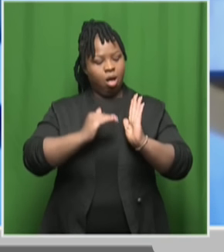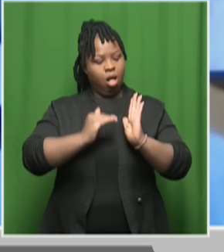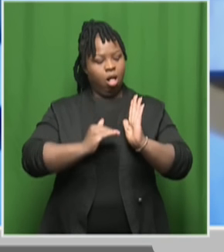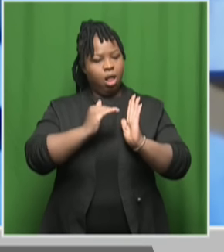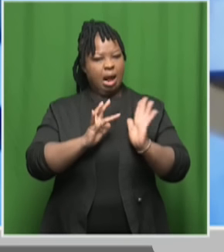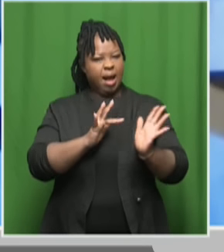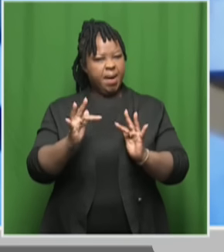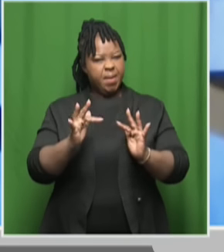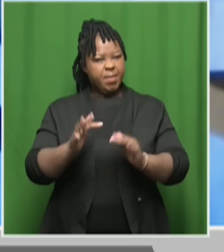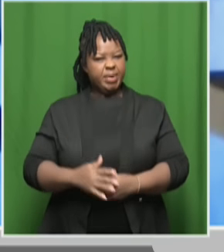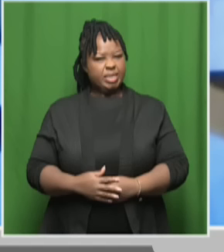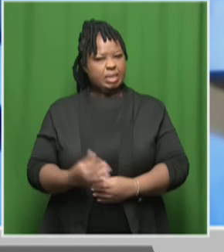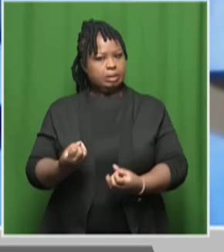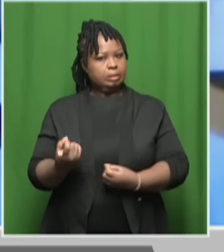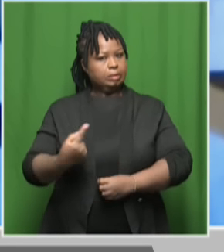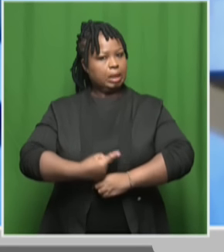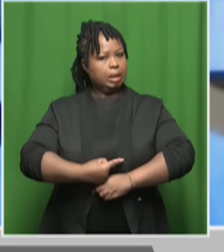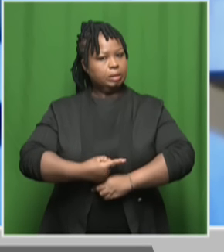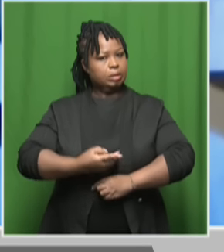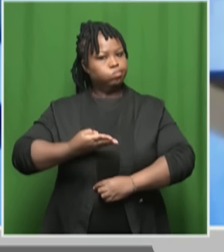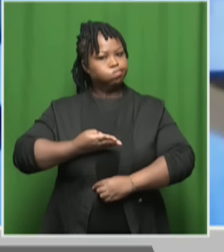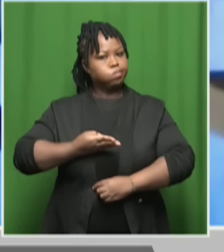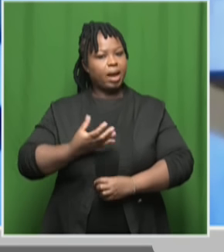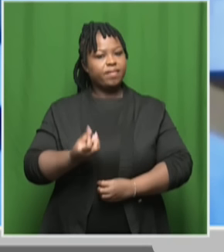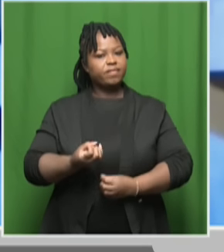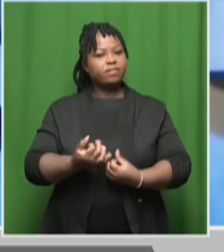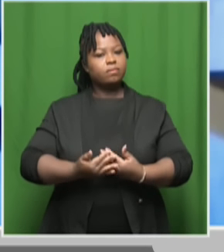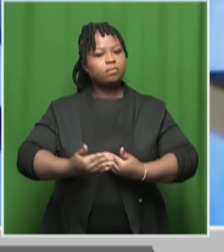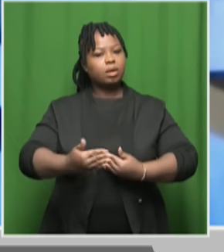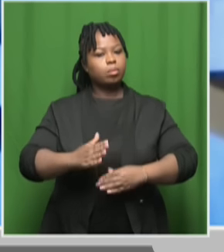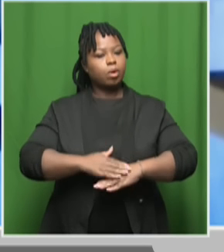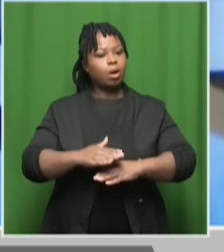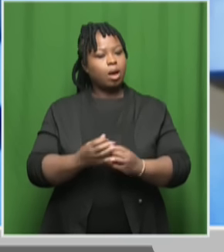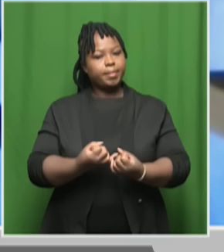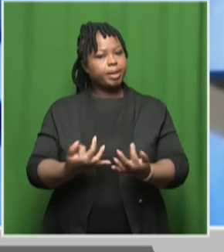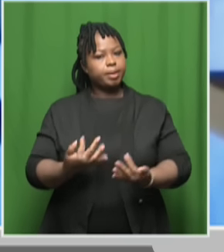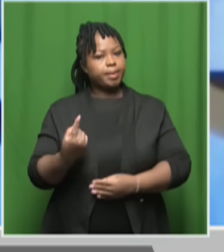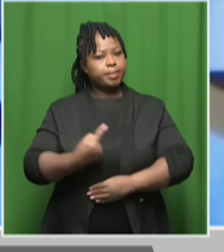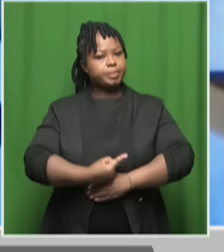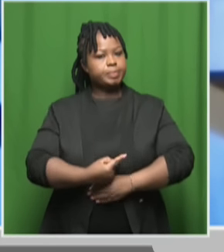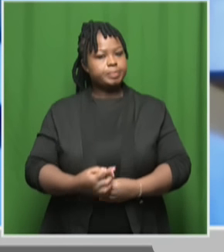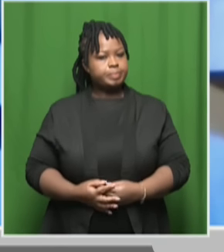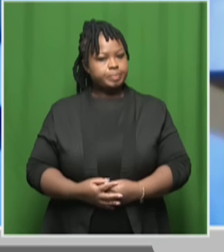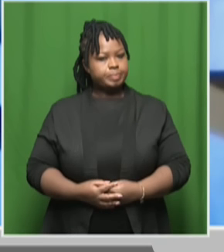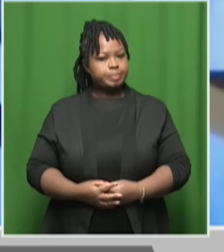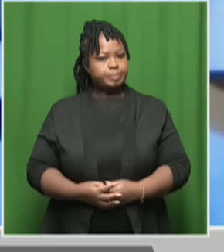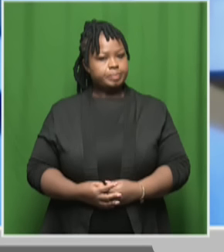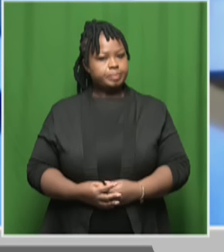day zero, how many days of usable water does the municipality have as we speak?